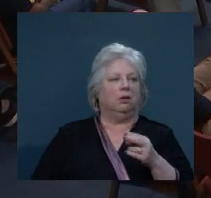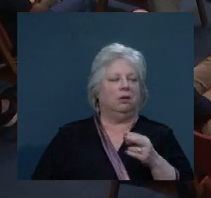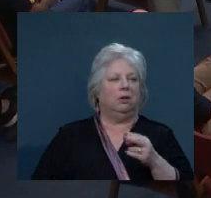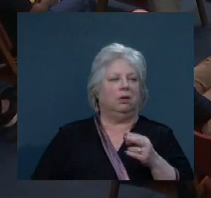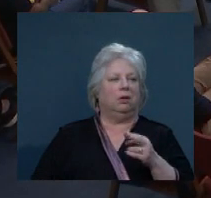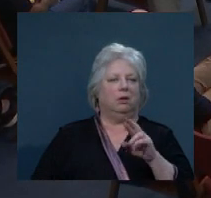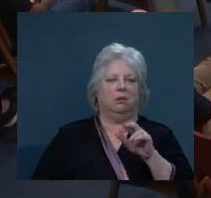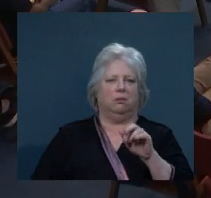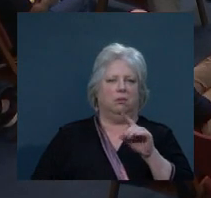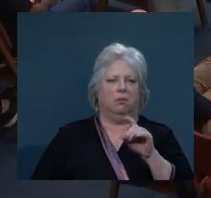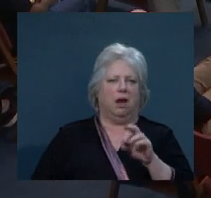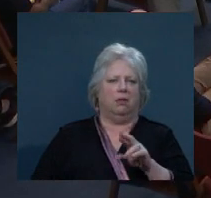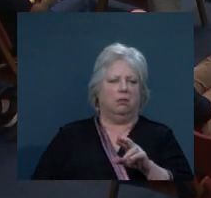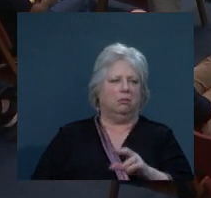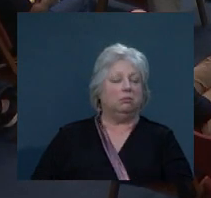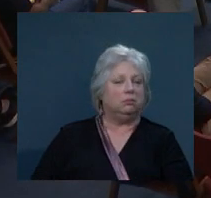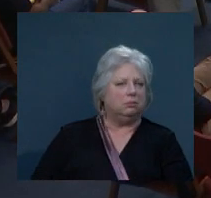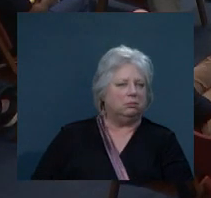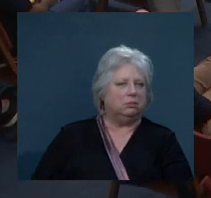Rader?